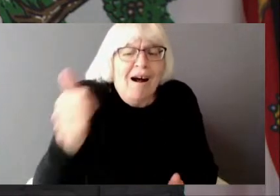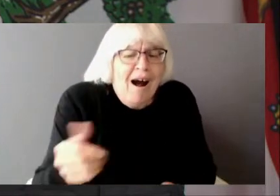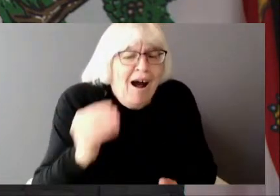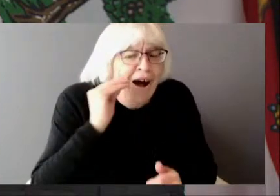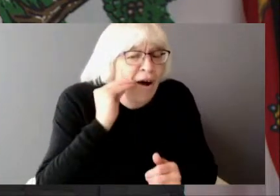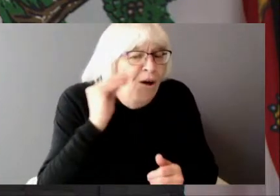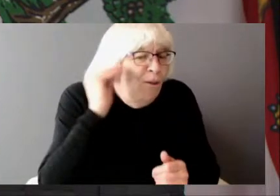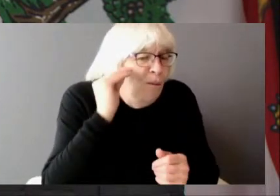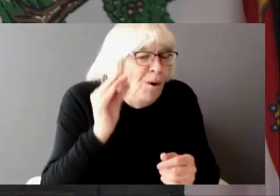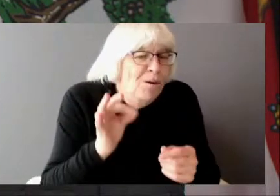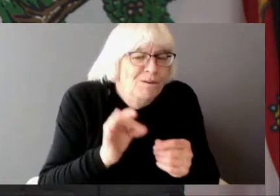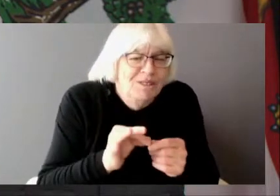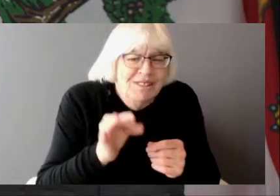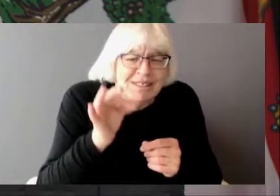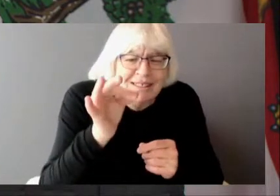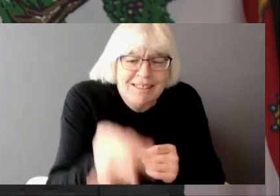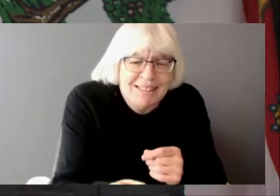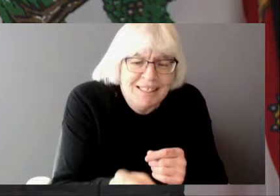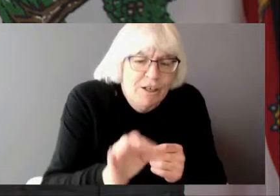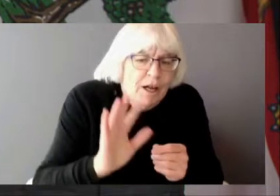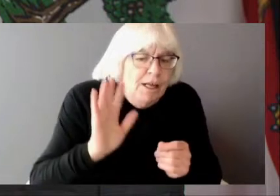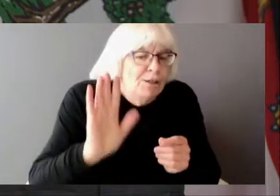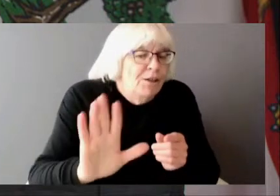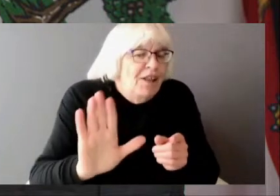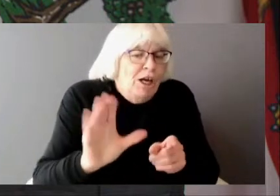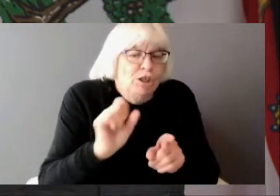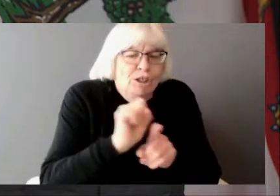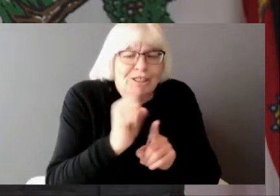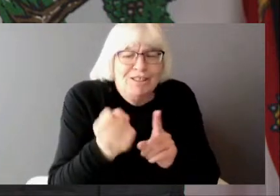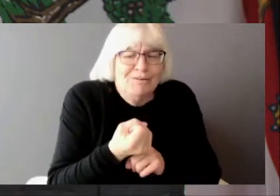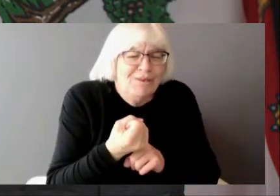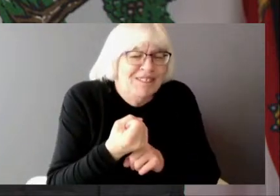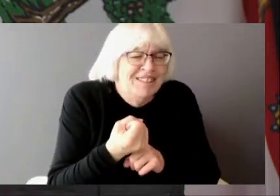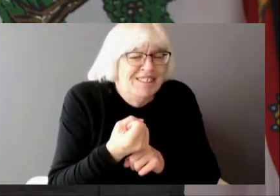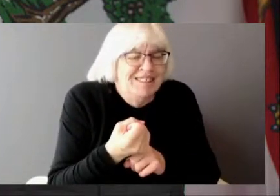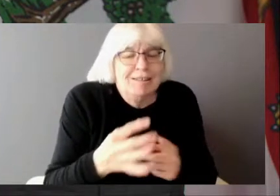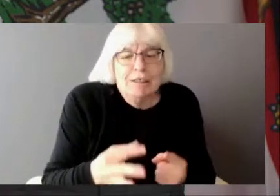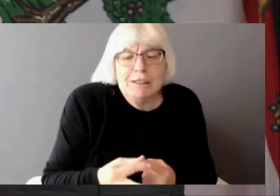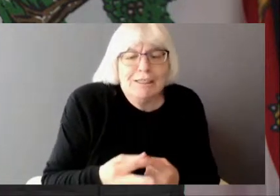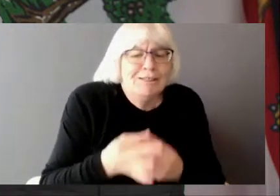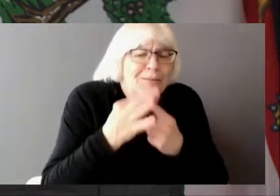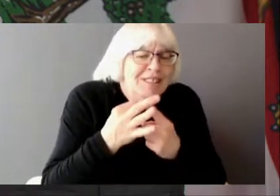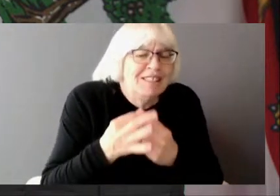individual facility situation, and that will be happening next week.